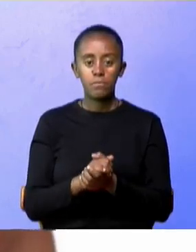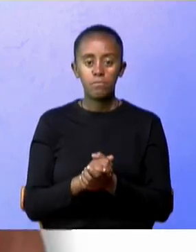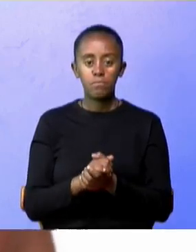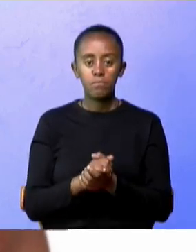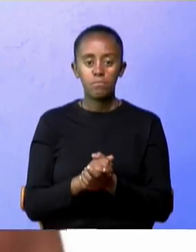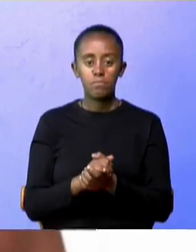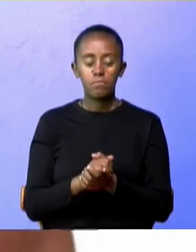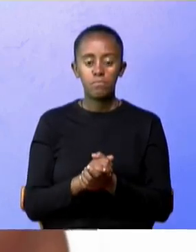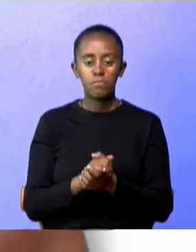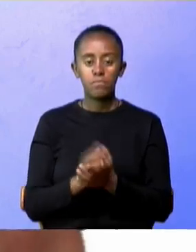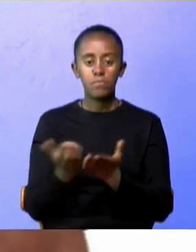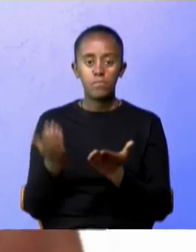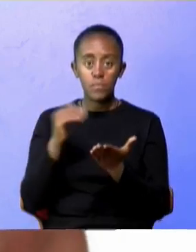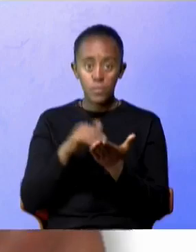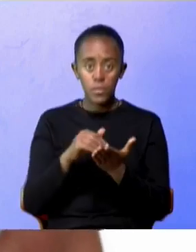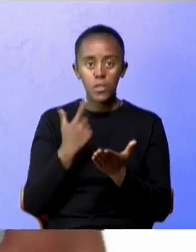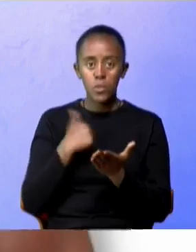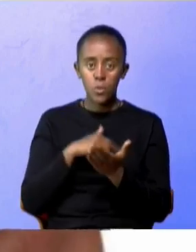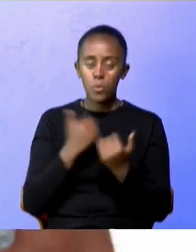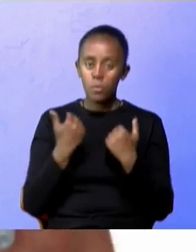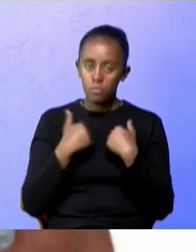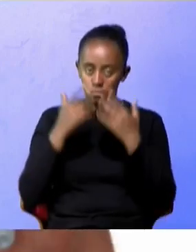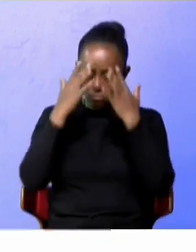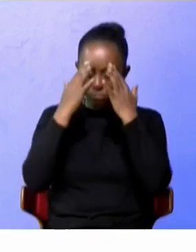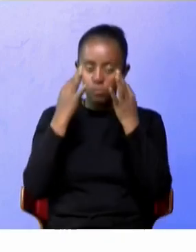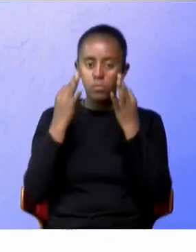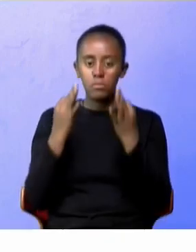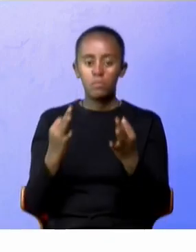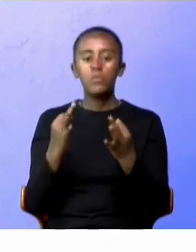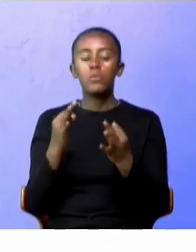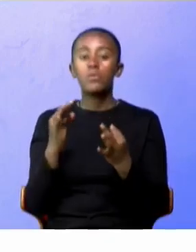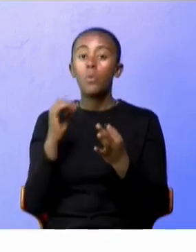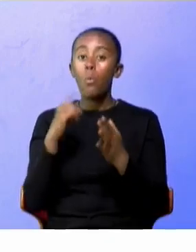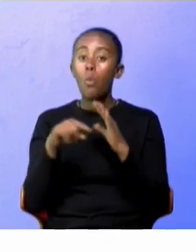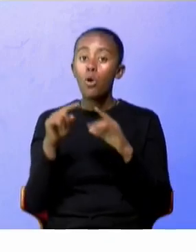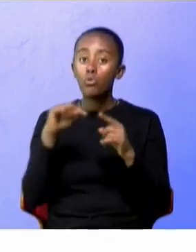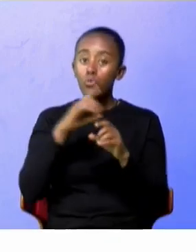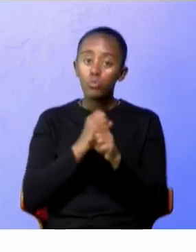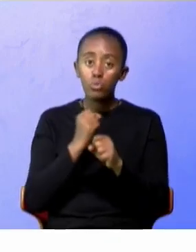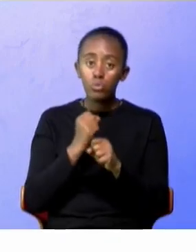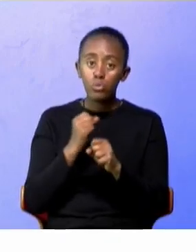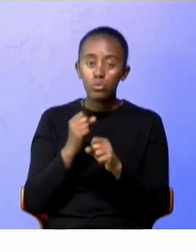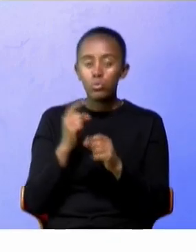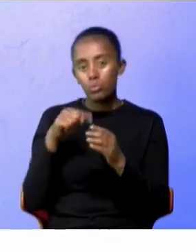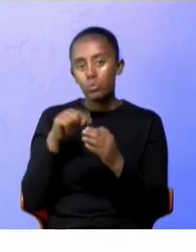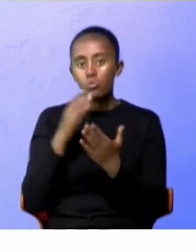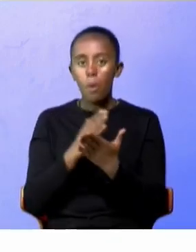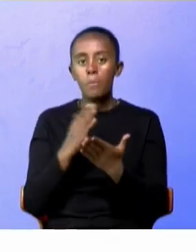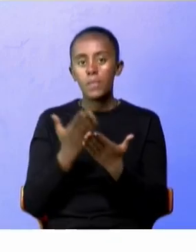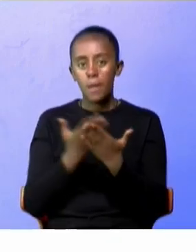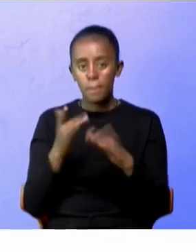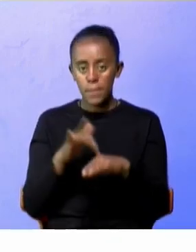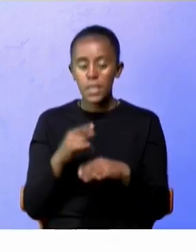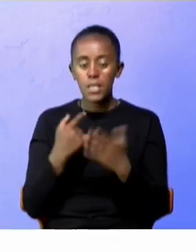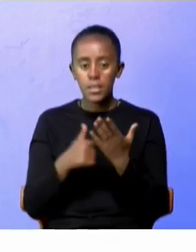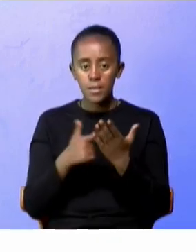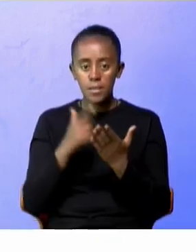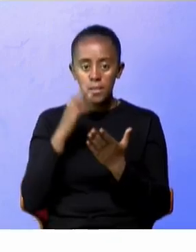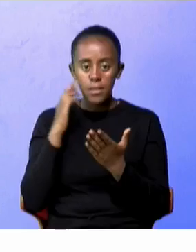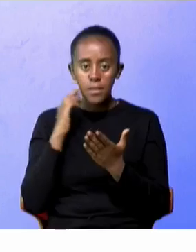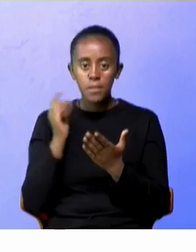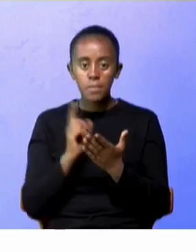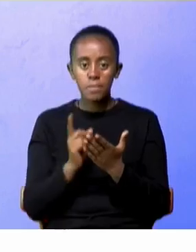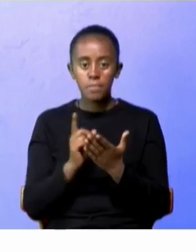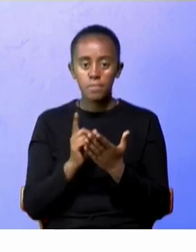Again, we have decided what to do to stop something. So here in this case, we use it